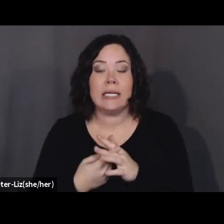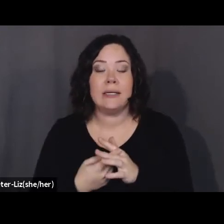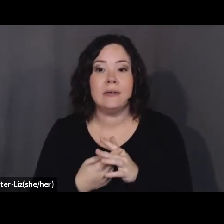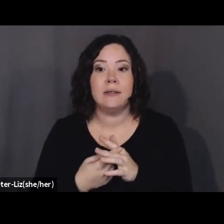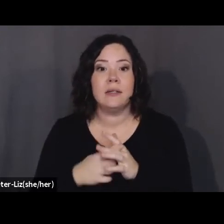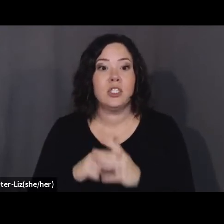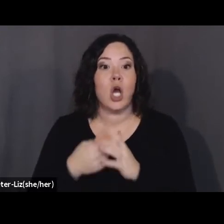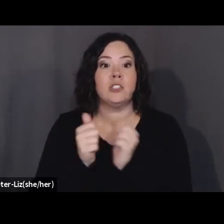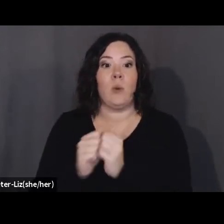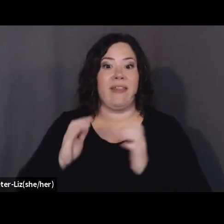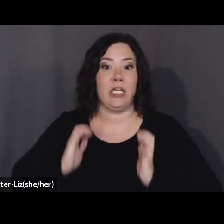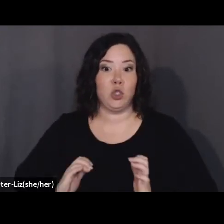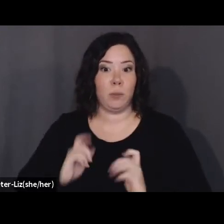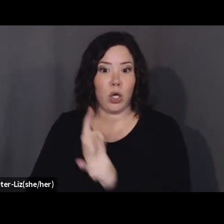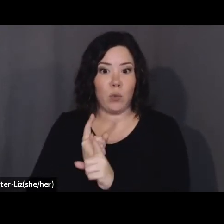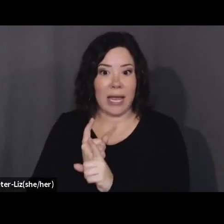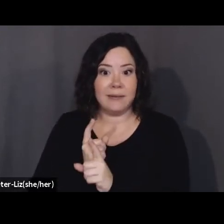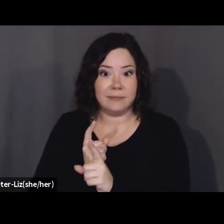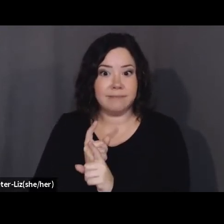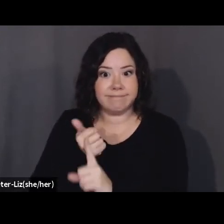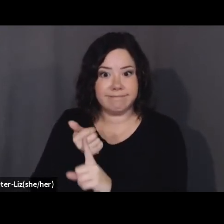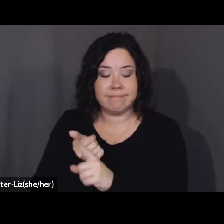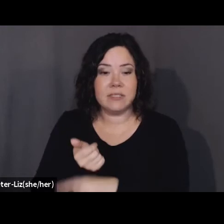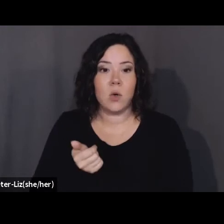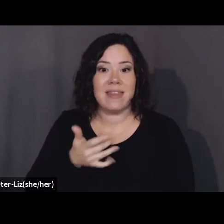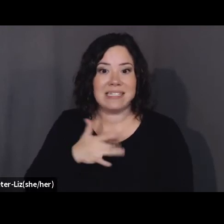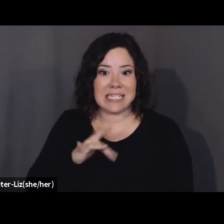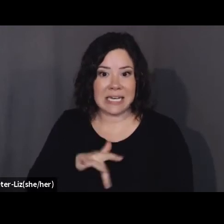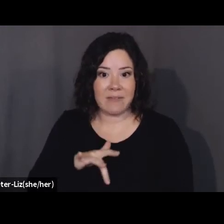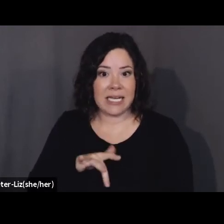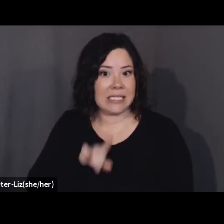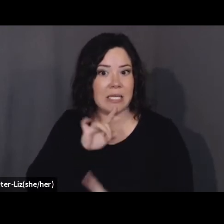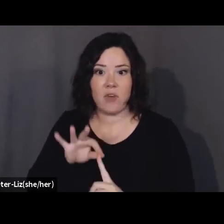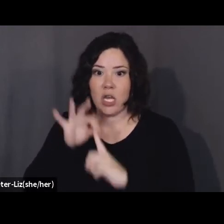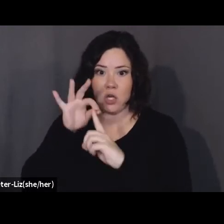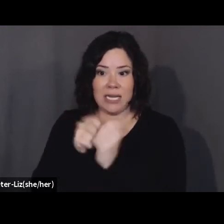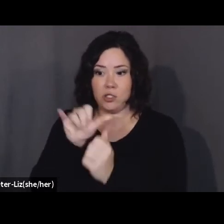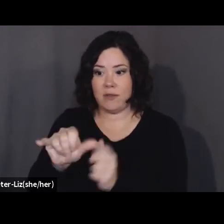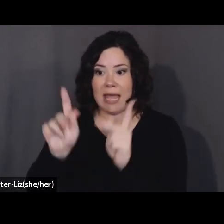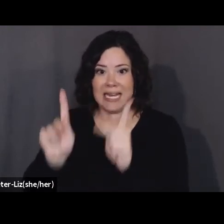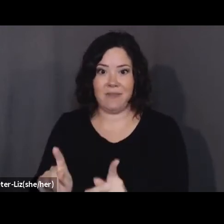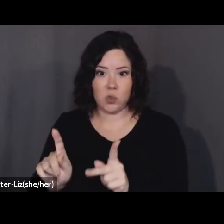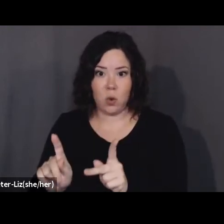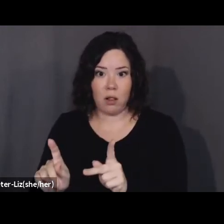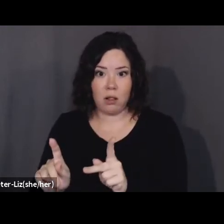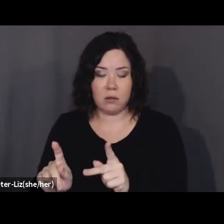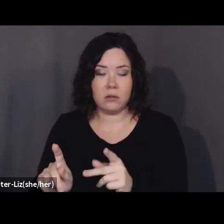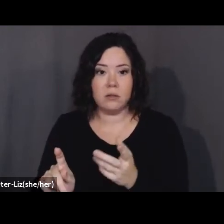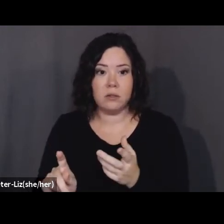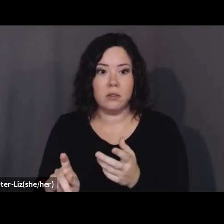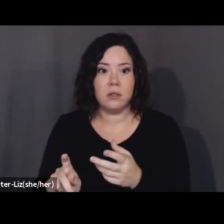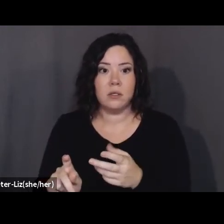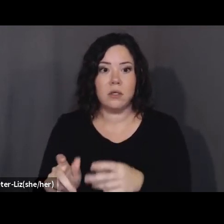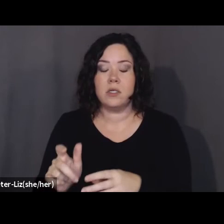the consumer, right? So those sensitivities are very unique to the individual. So getting a really